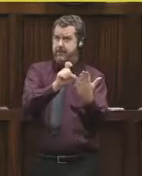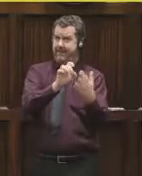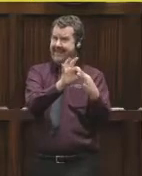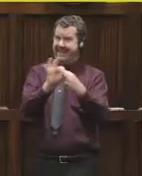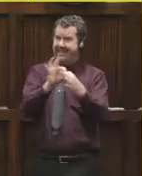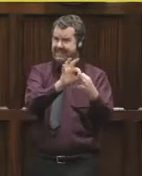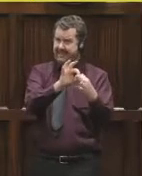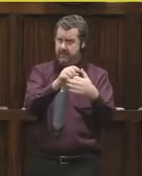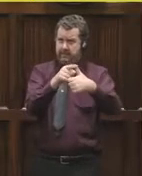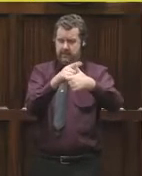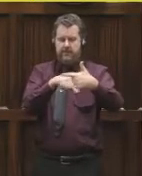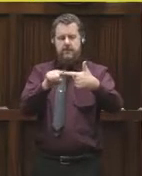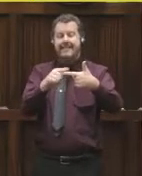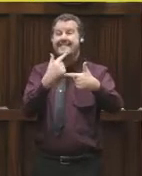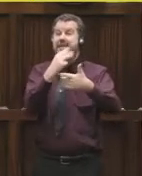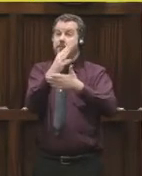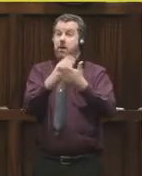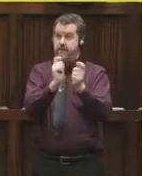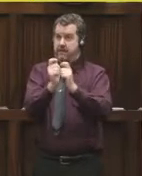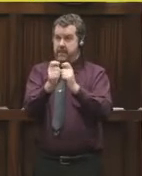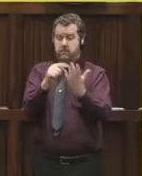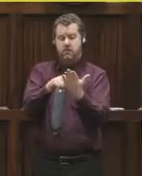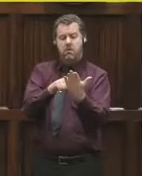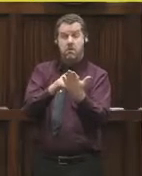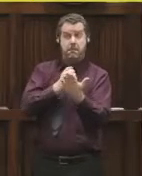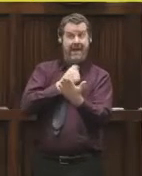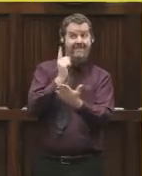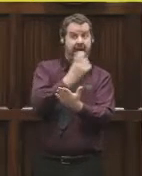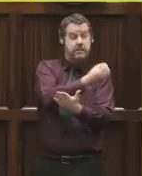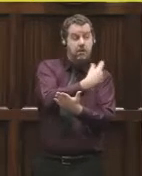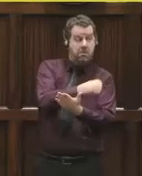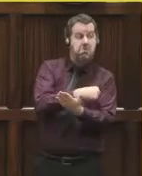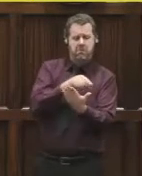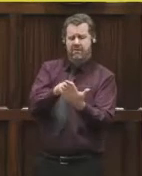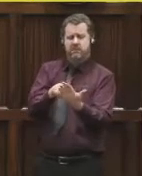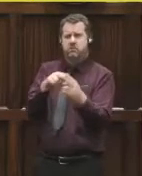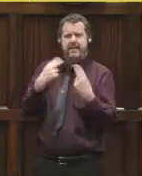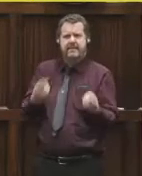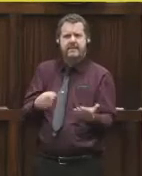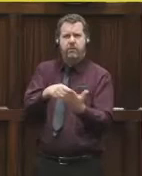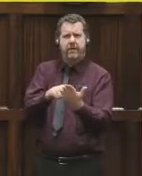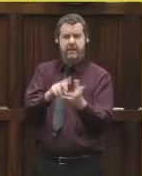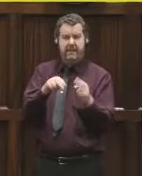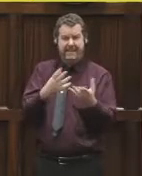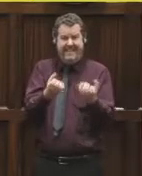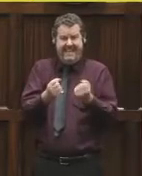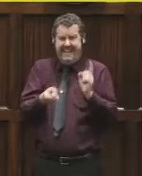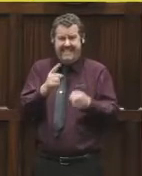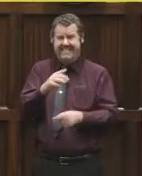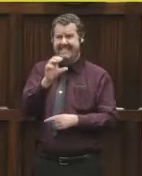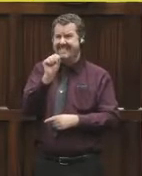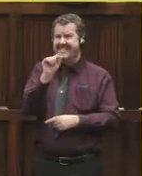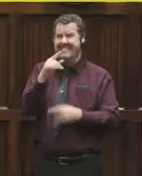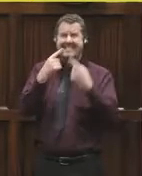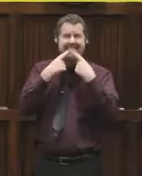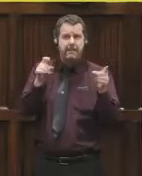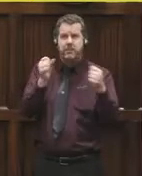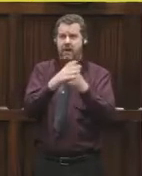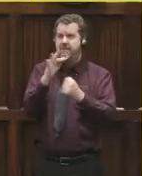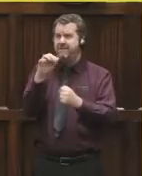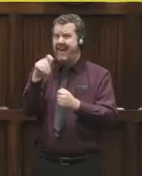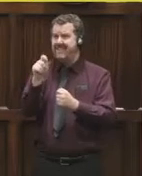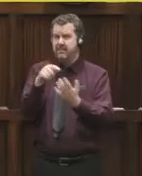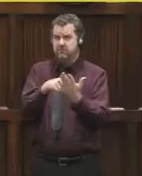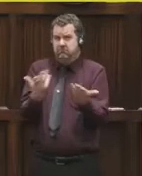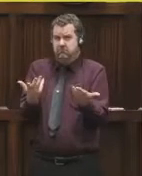of the amendment, I am advised that it's unnecessary. It can be taken as a statement of fact, and certainly it contains nothing that I